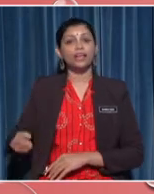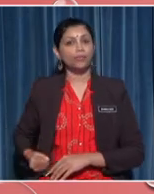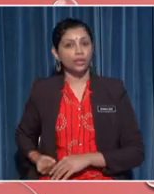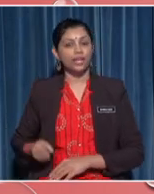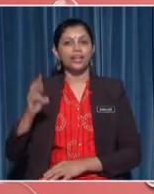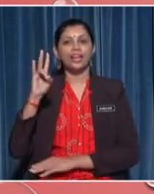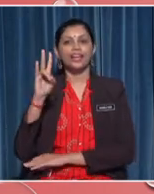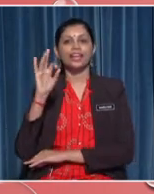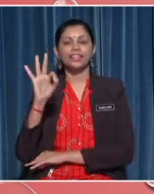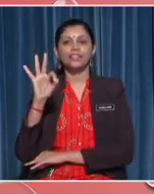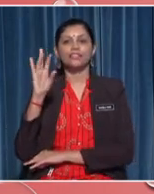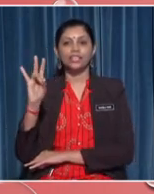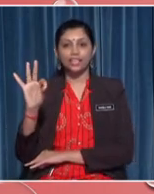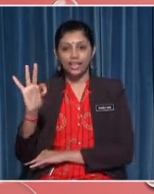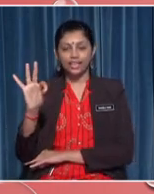979 rial.